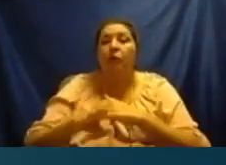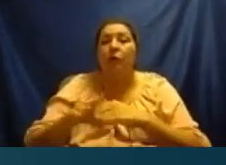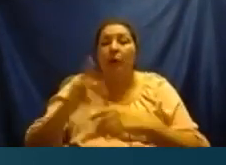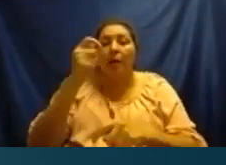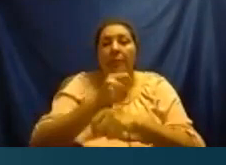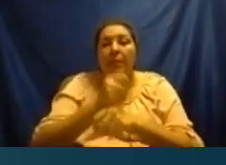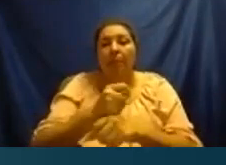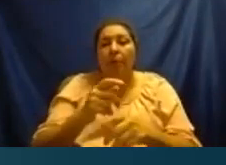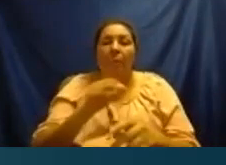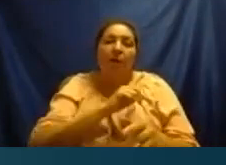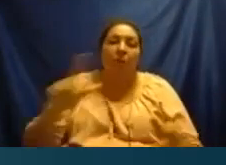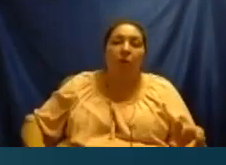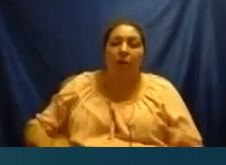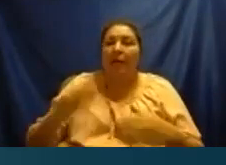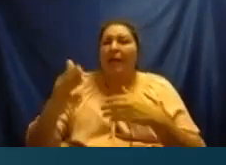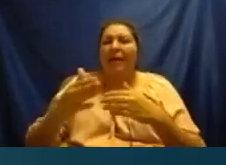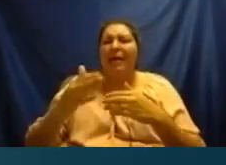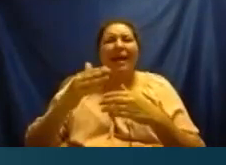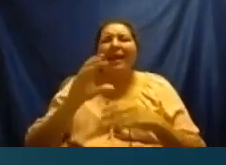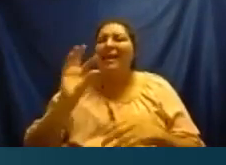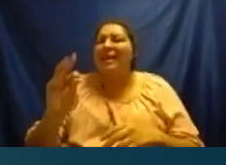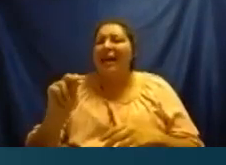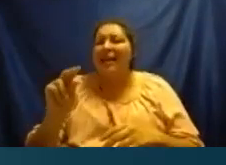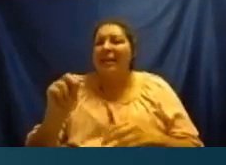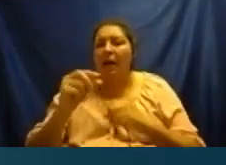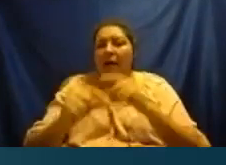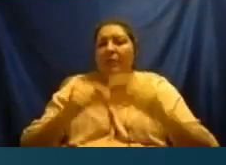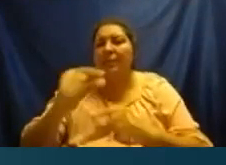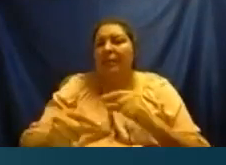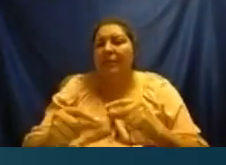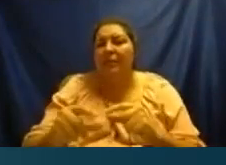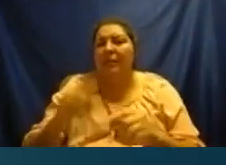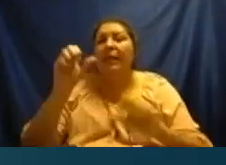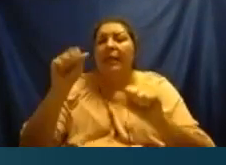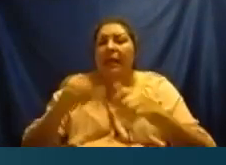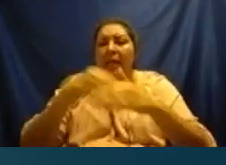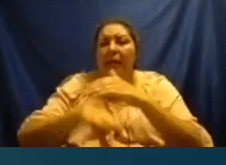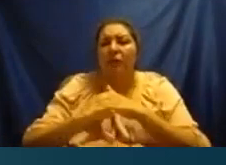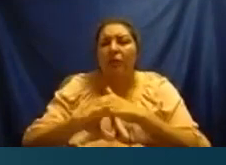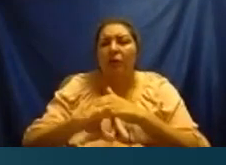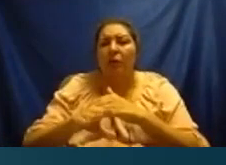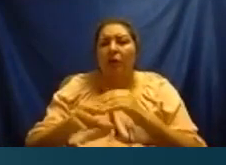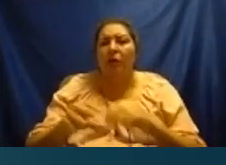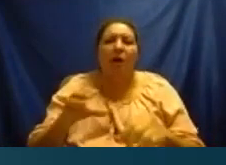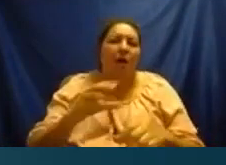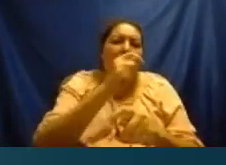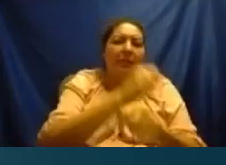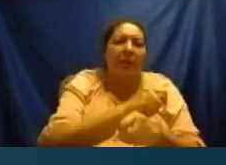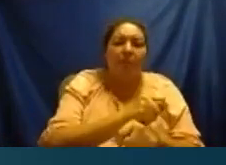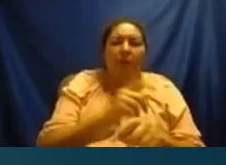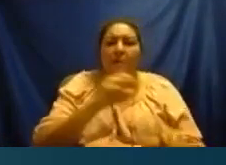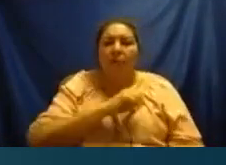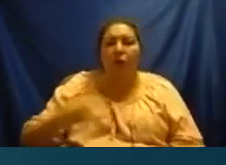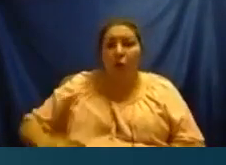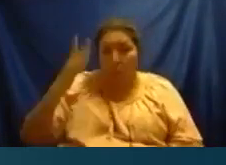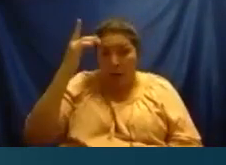to the 10th generation, shall ever enter the assembly of the Lord, because they did not meet with you with food